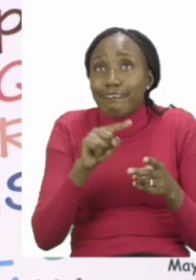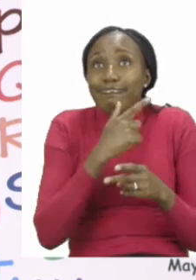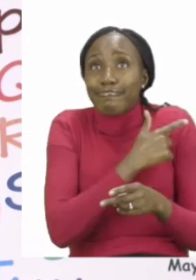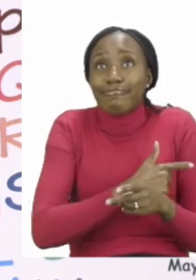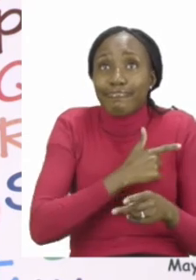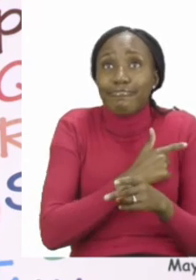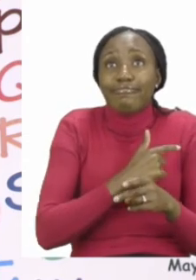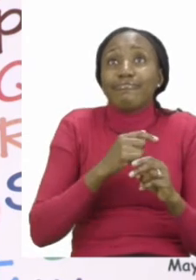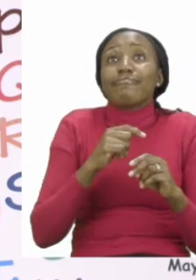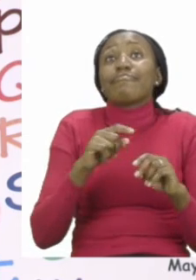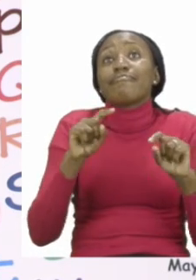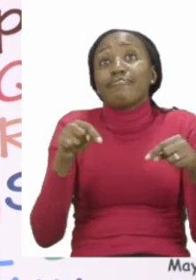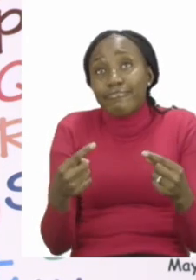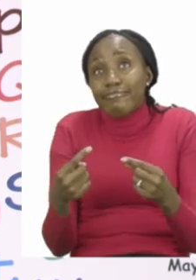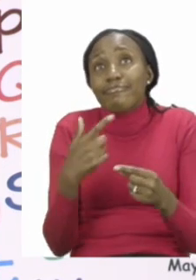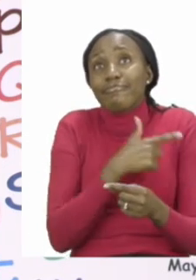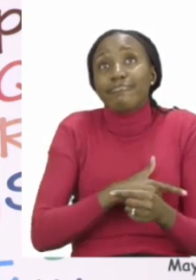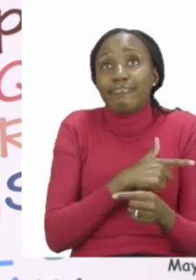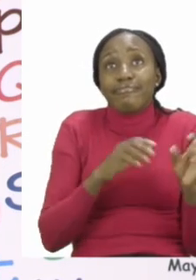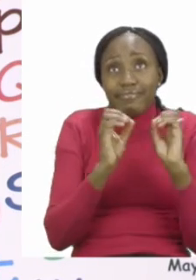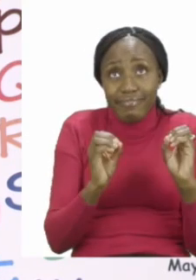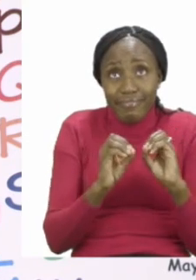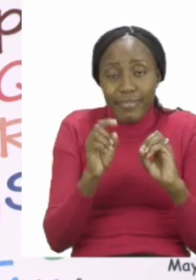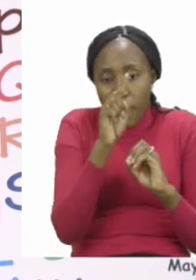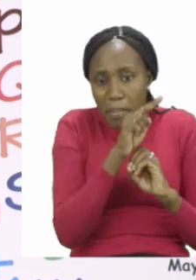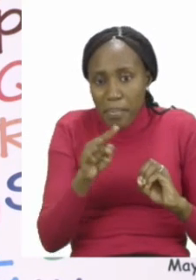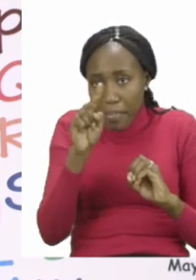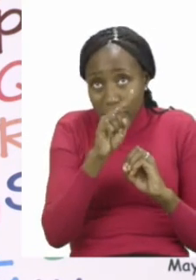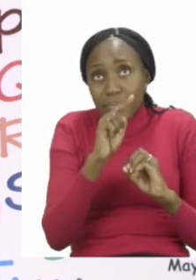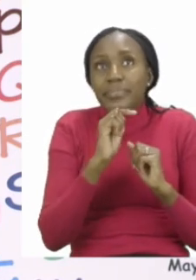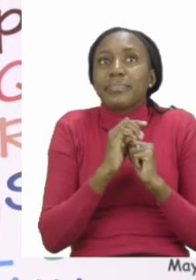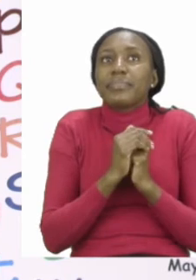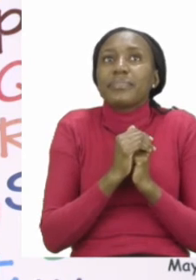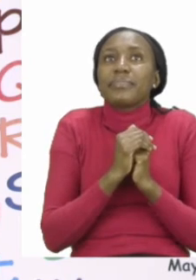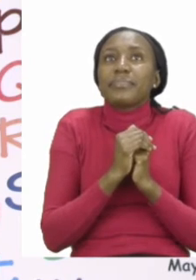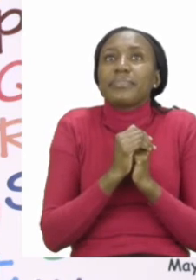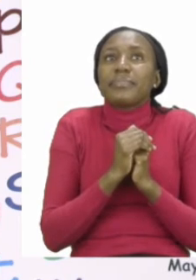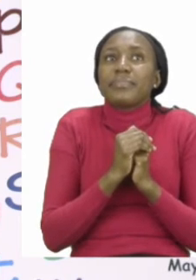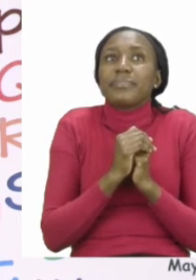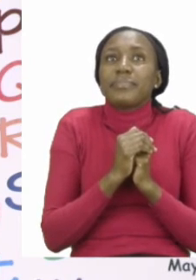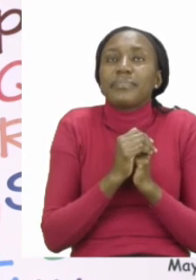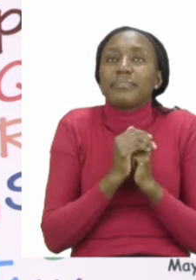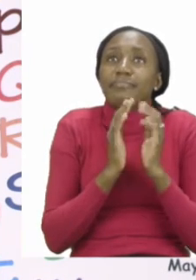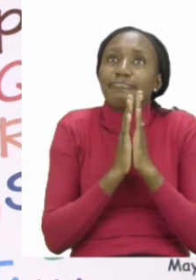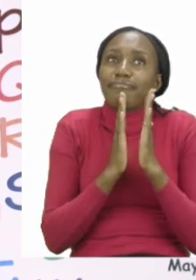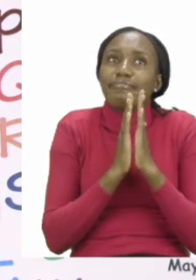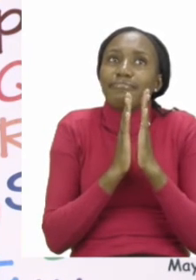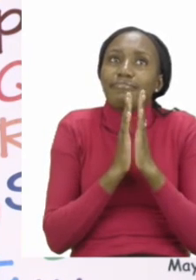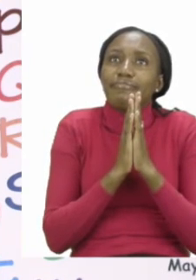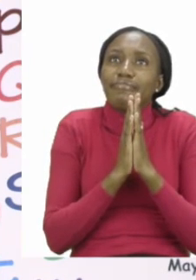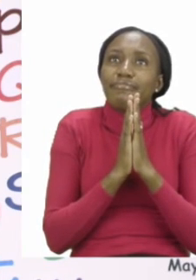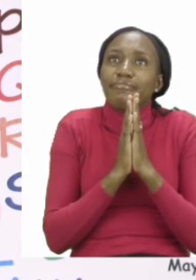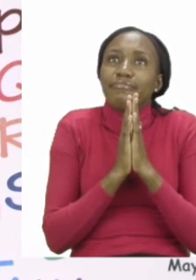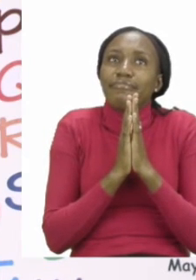circling all your living and non-living things. Right, now remember, before you